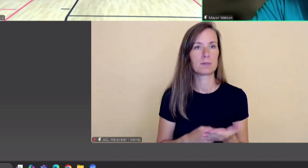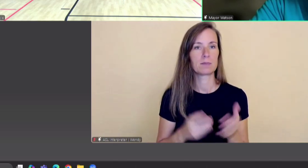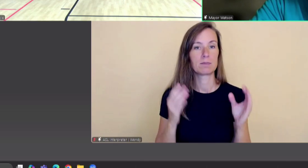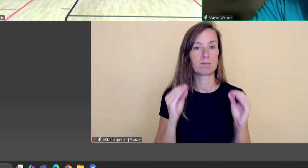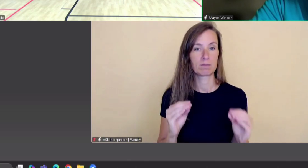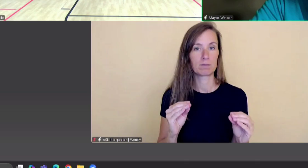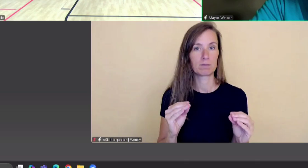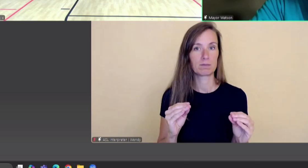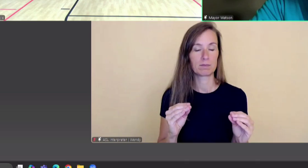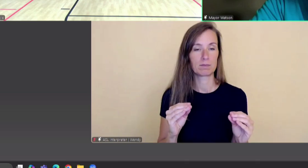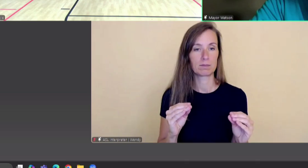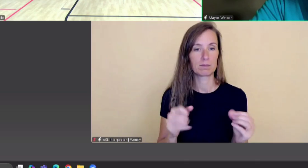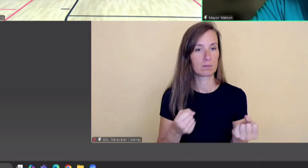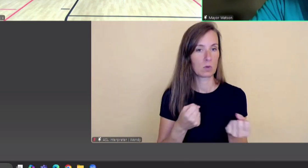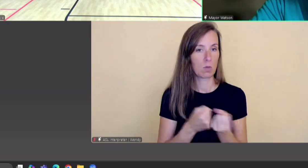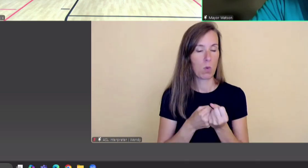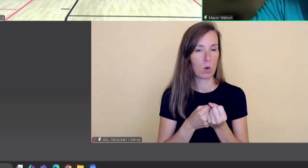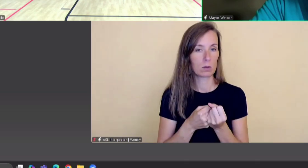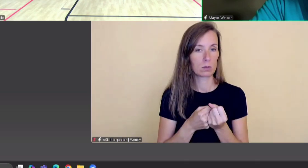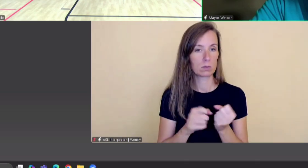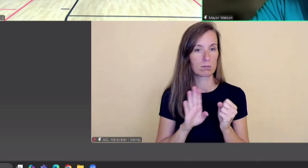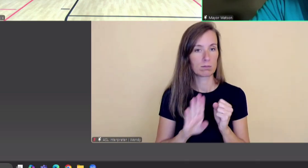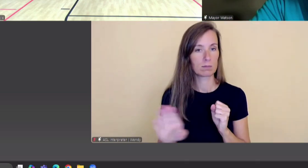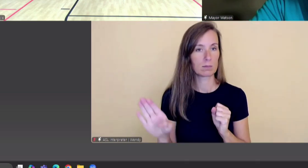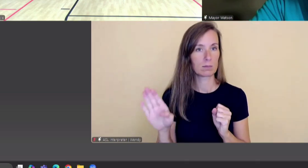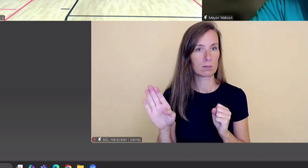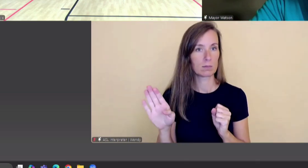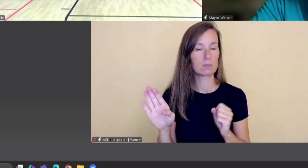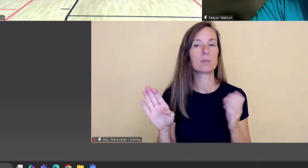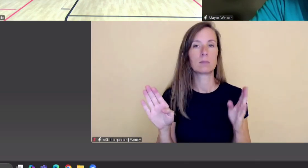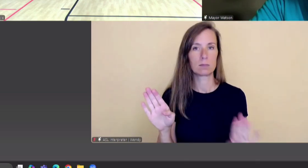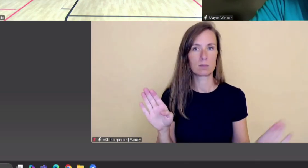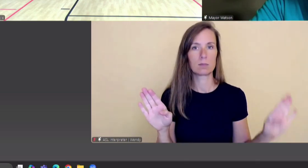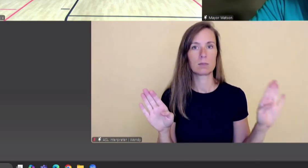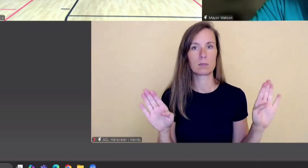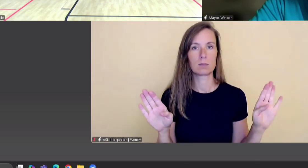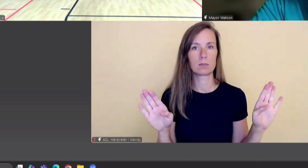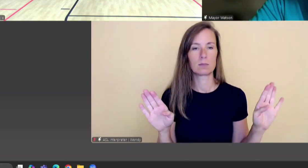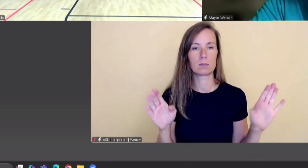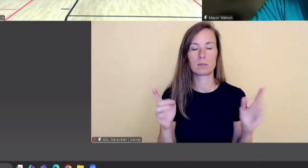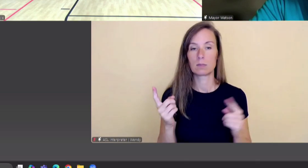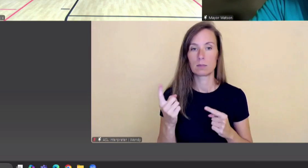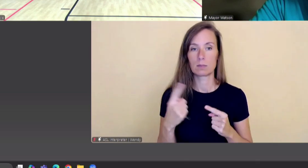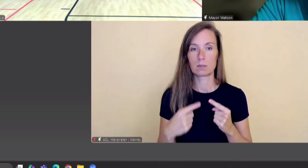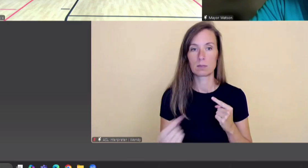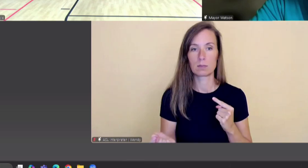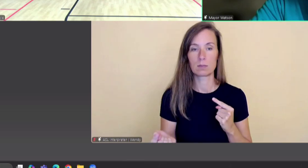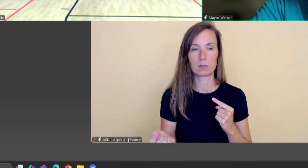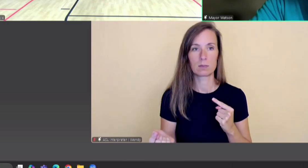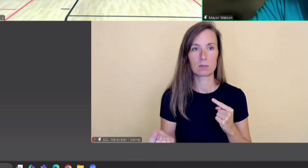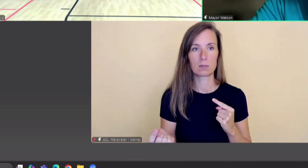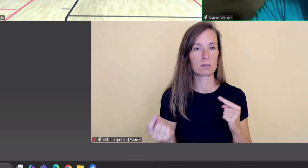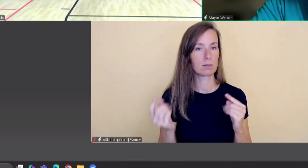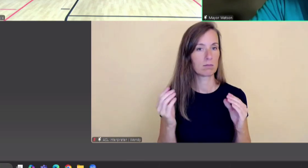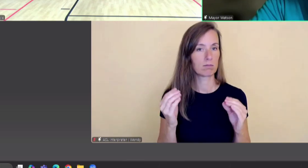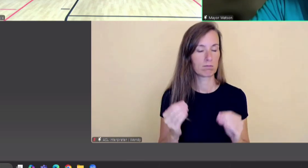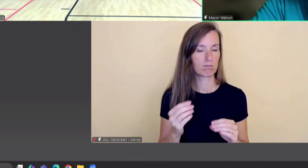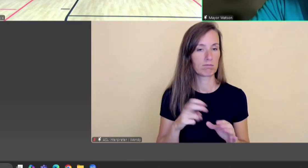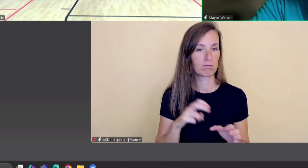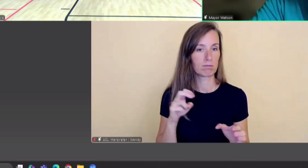none, all in favor of adjourning, say aye. Aye. Any opposed? Any